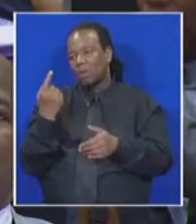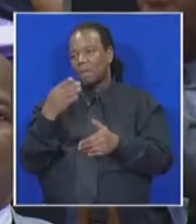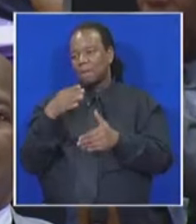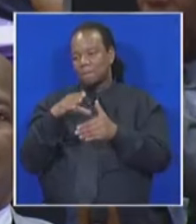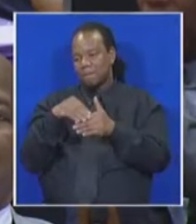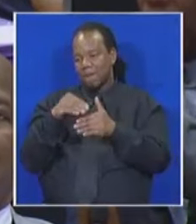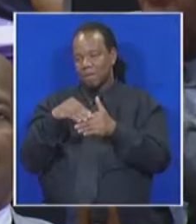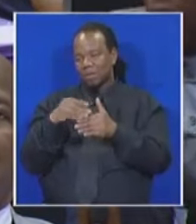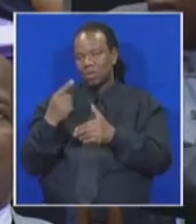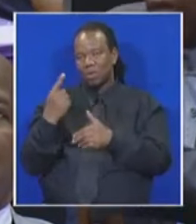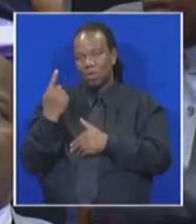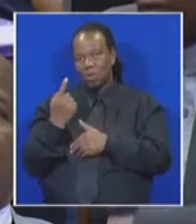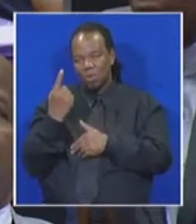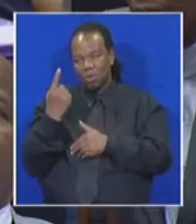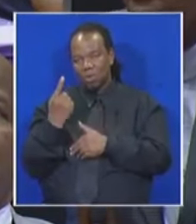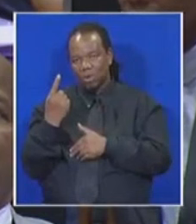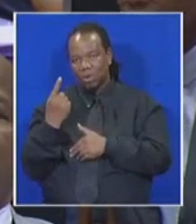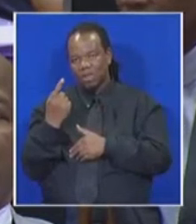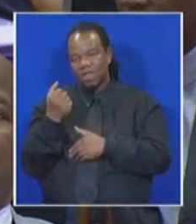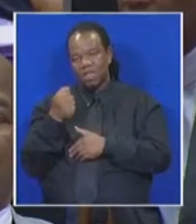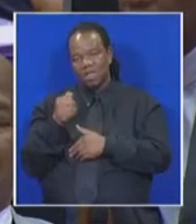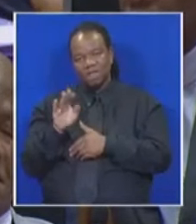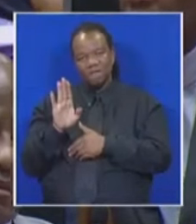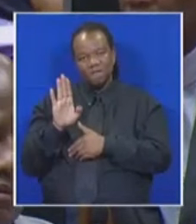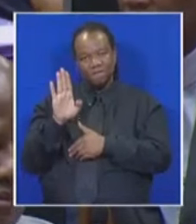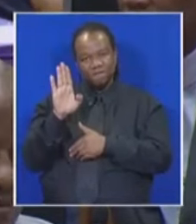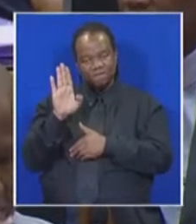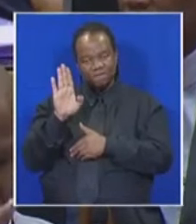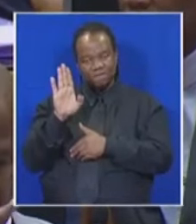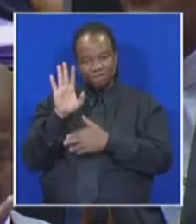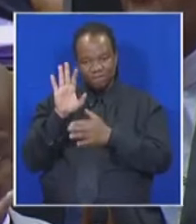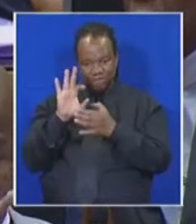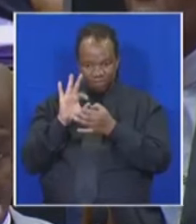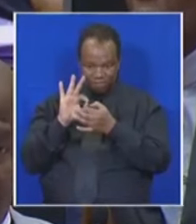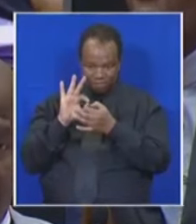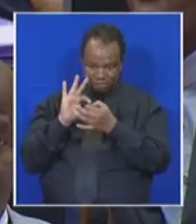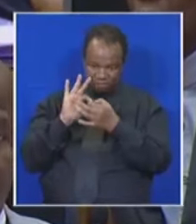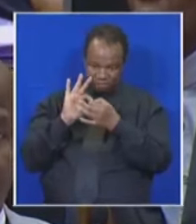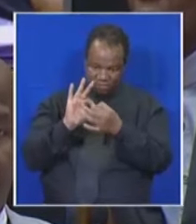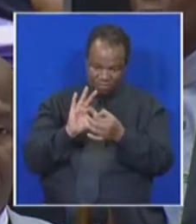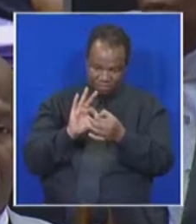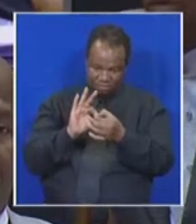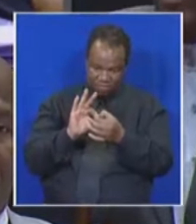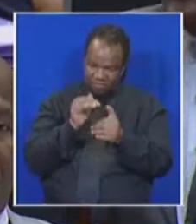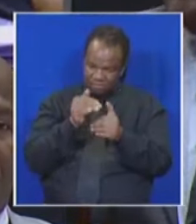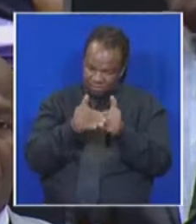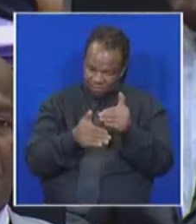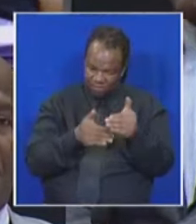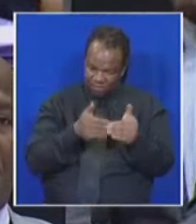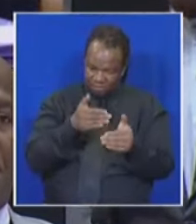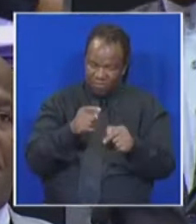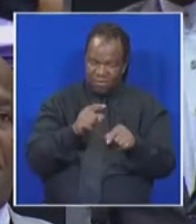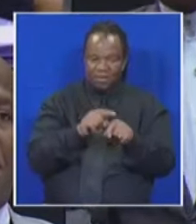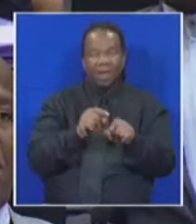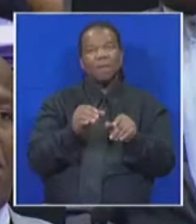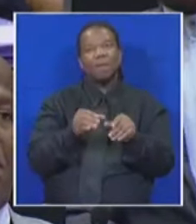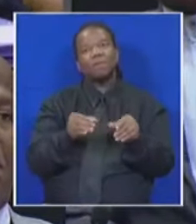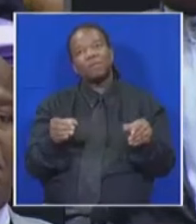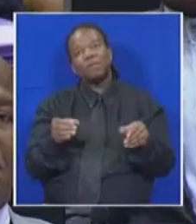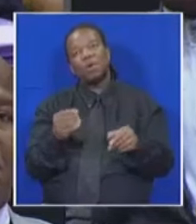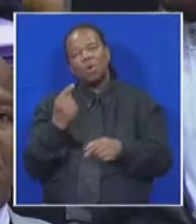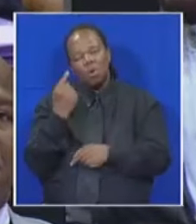raise points of order directly related to the procedures during the division. The